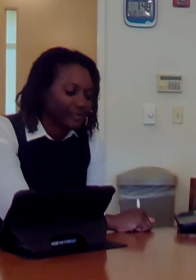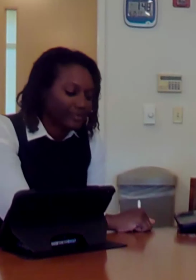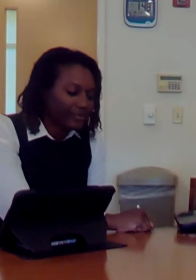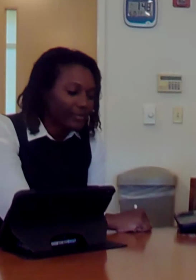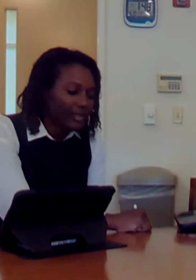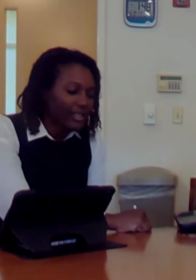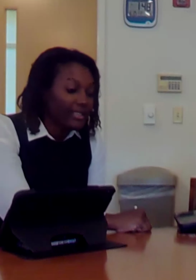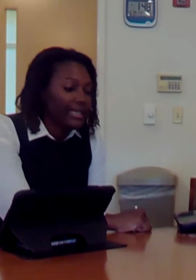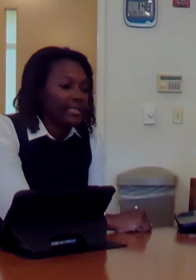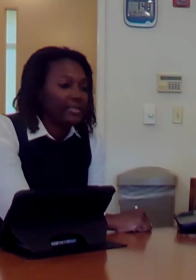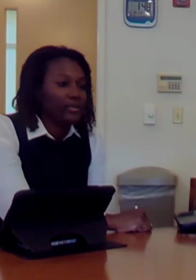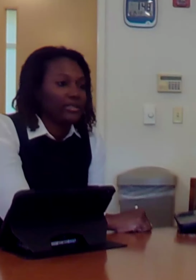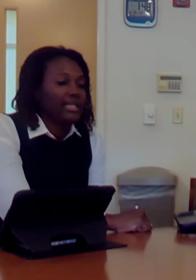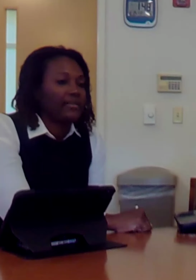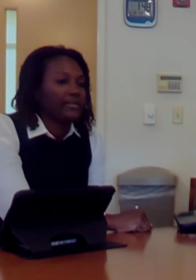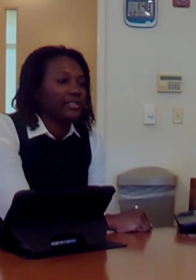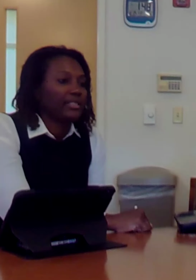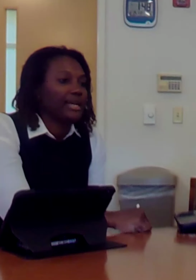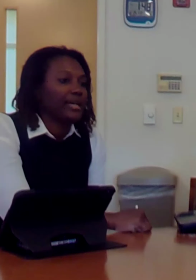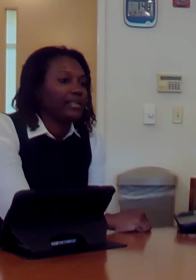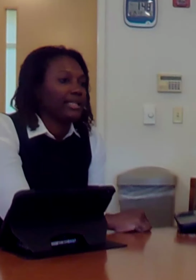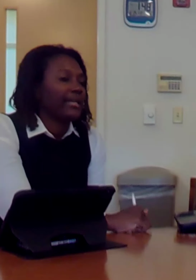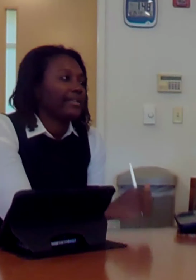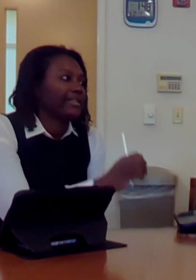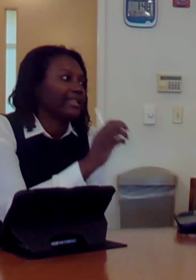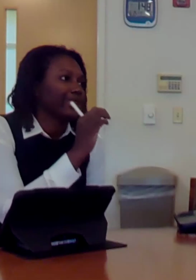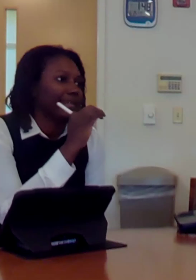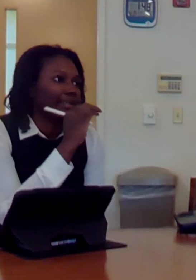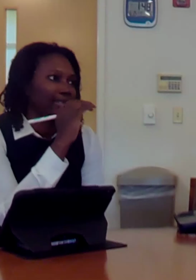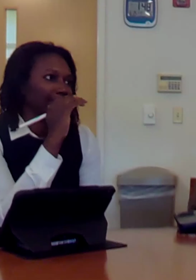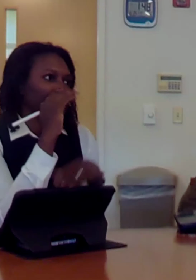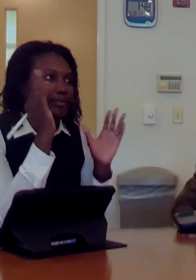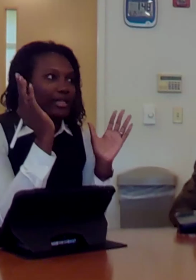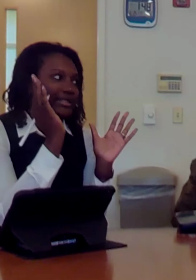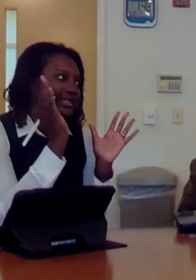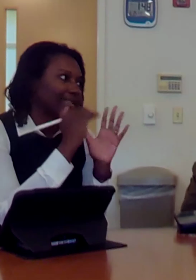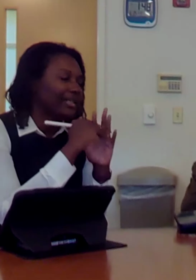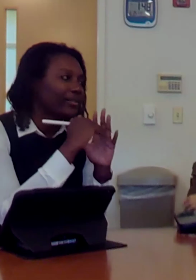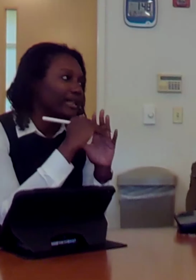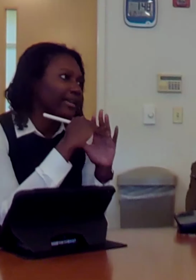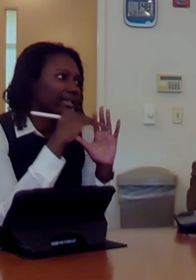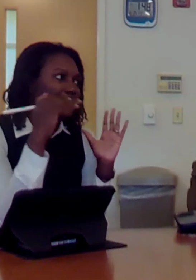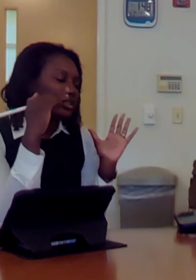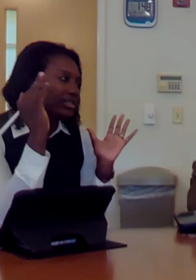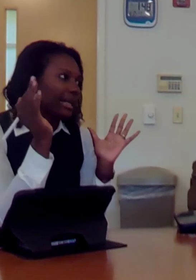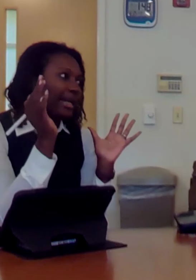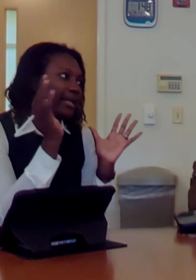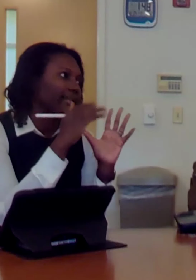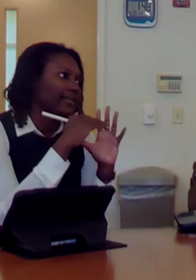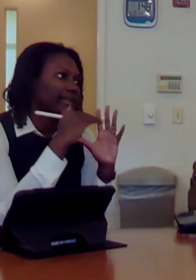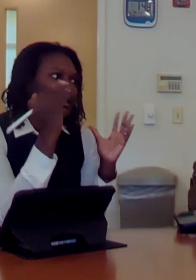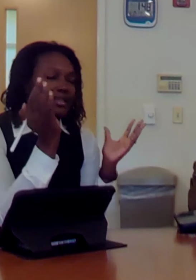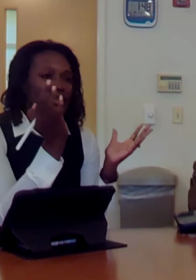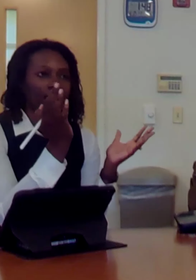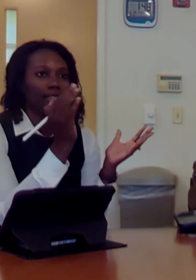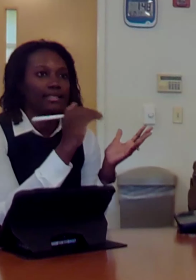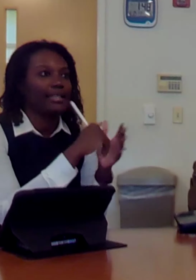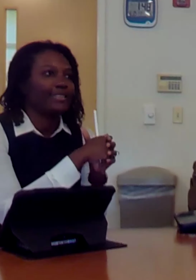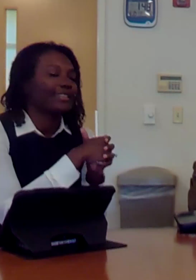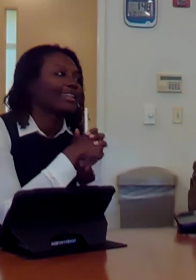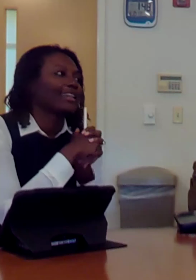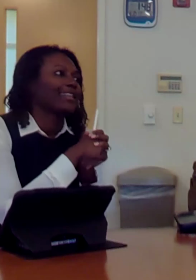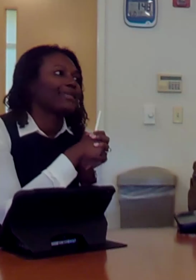doing. And like in ultrasound, you can now like calculate, like they have like these different modules, and like, oh, we're calculating strain, and like we're calculating